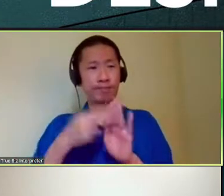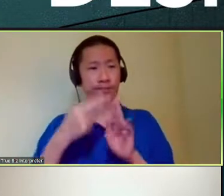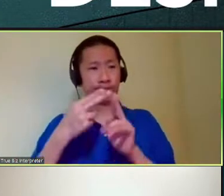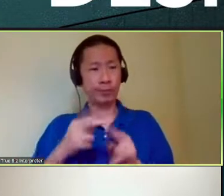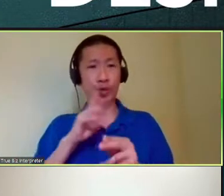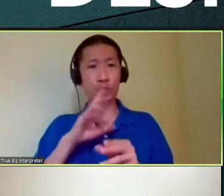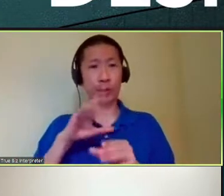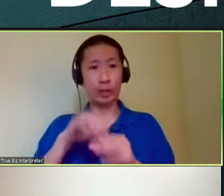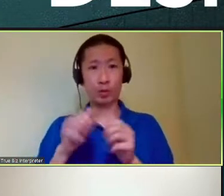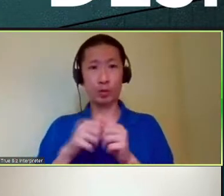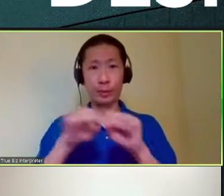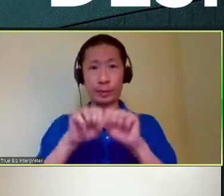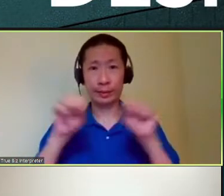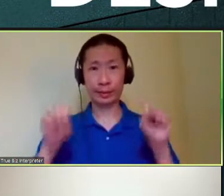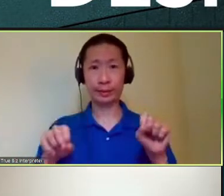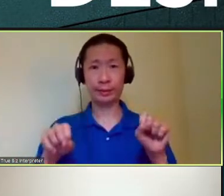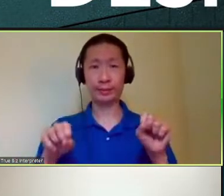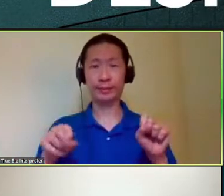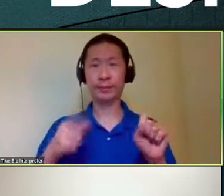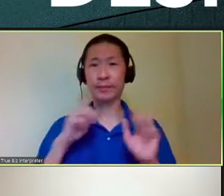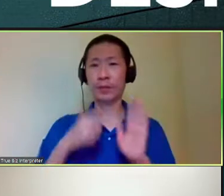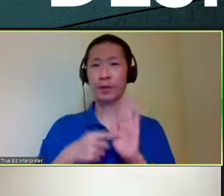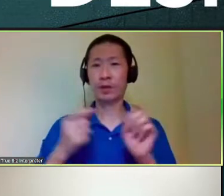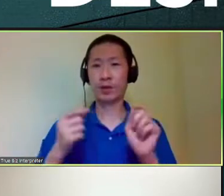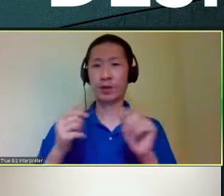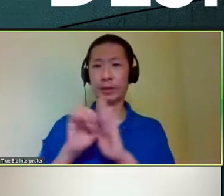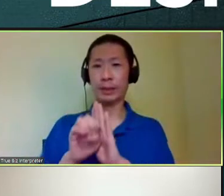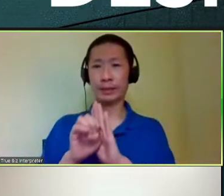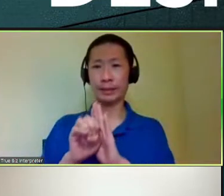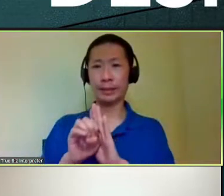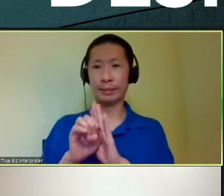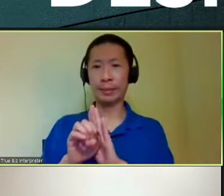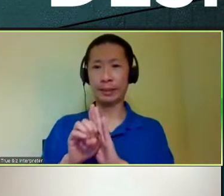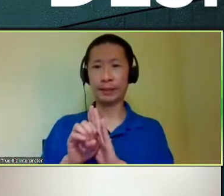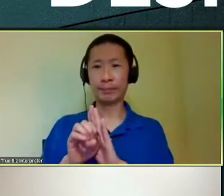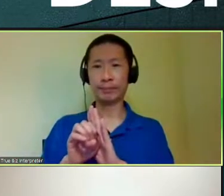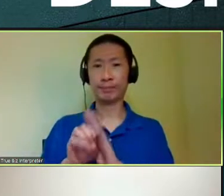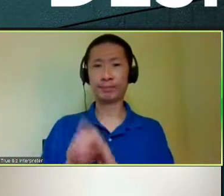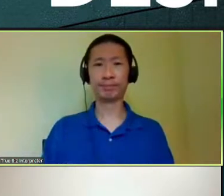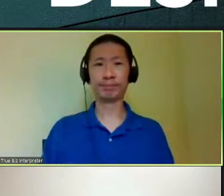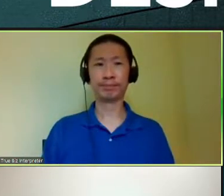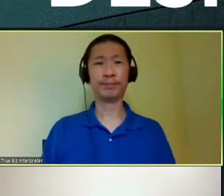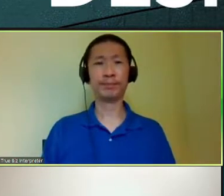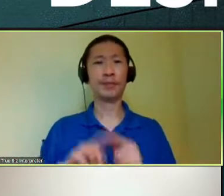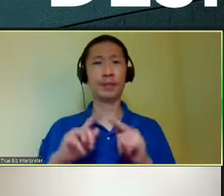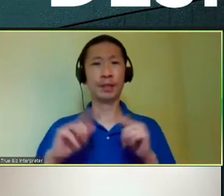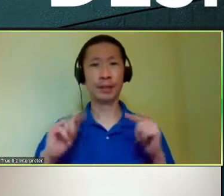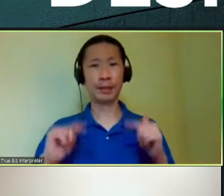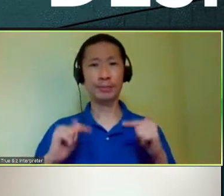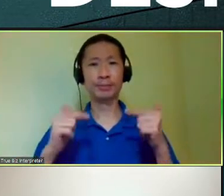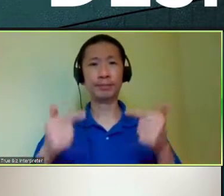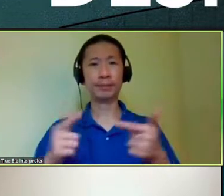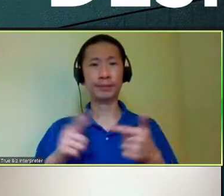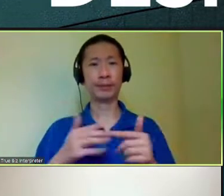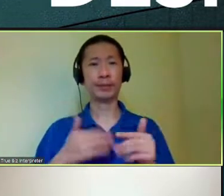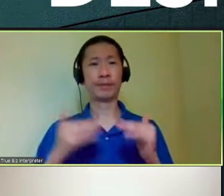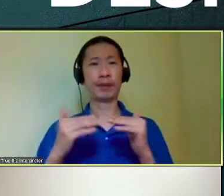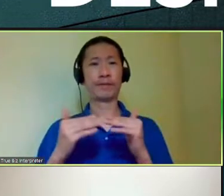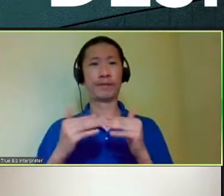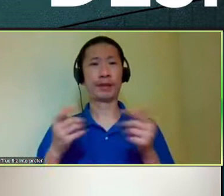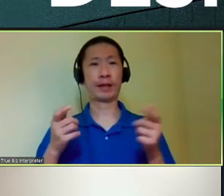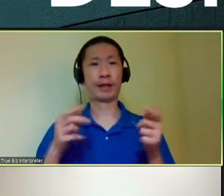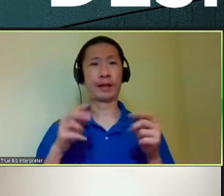I will show a very quick example and then pass it over to my fellow